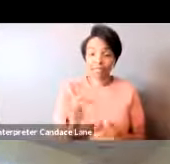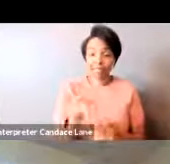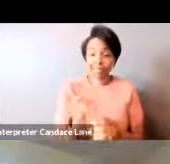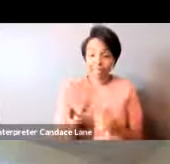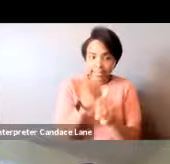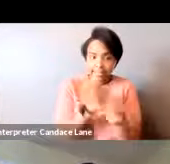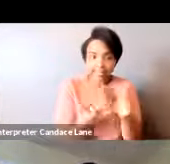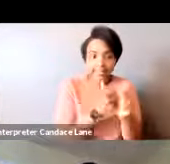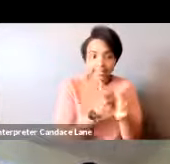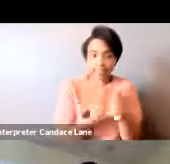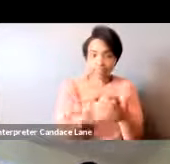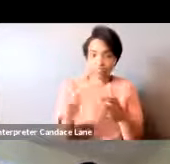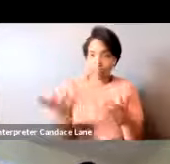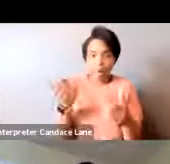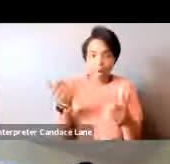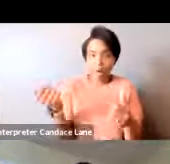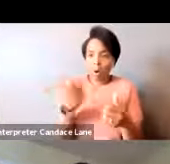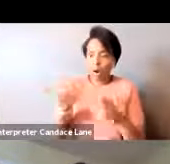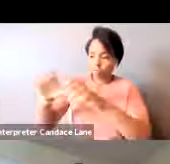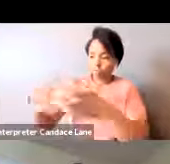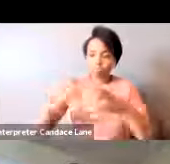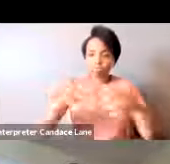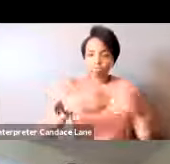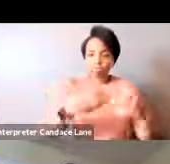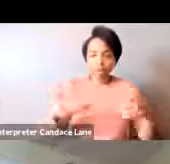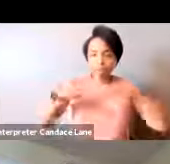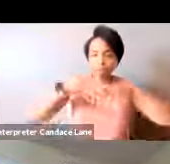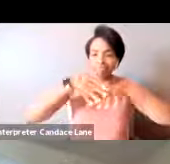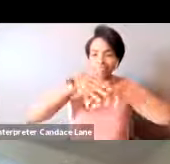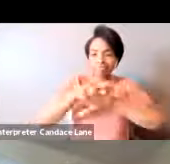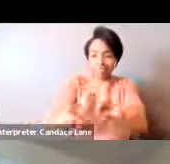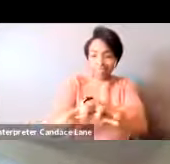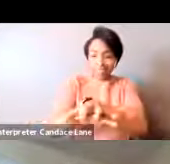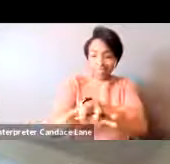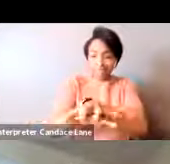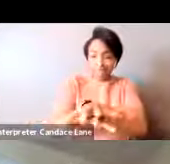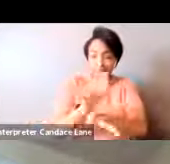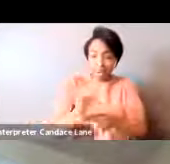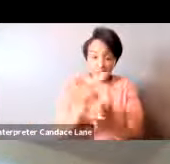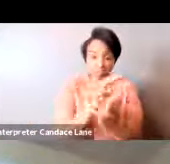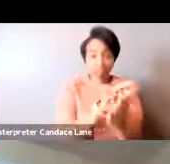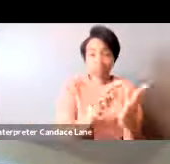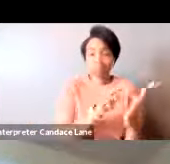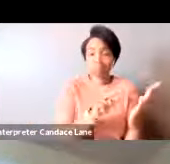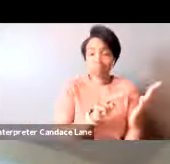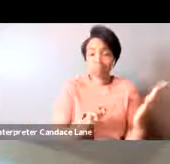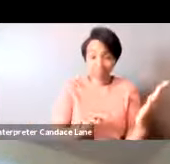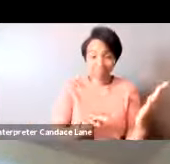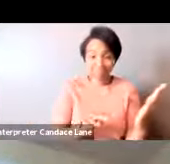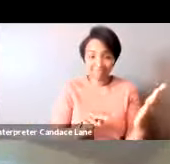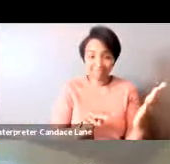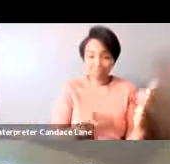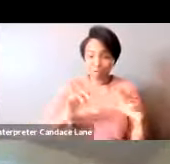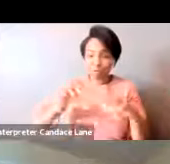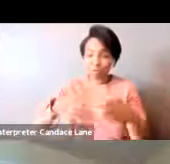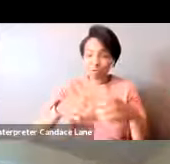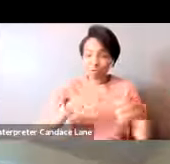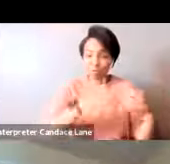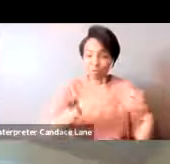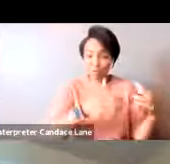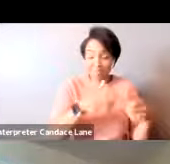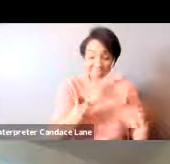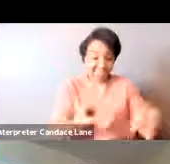have collaborated to present a series of eclectic programs and readings and reading groups as part of a nationwide